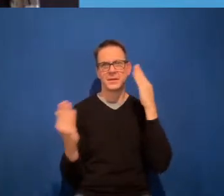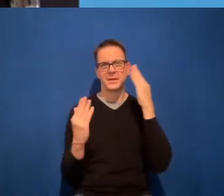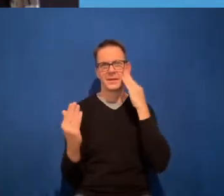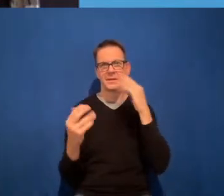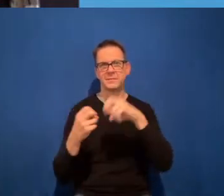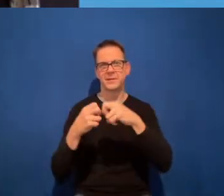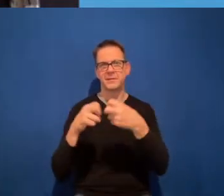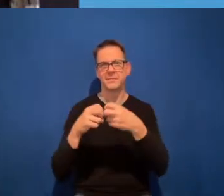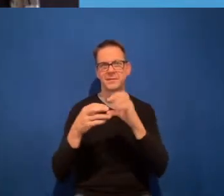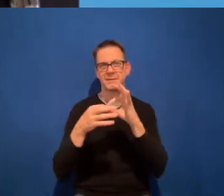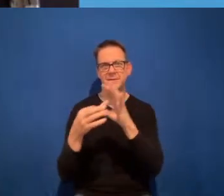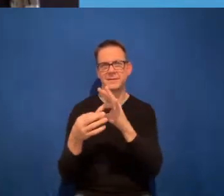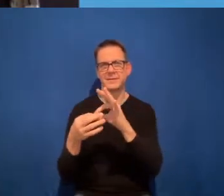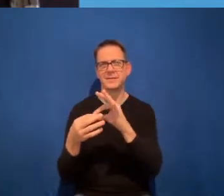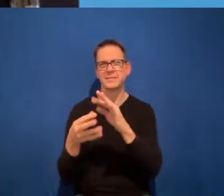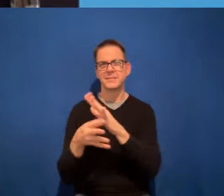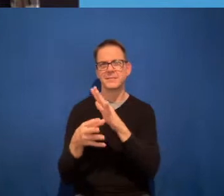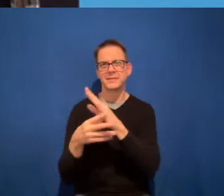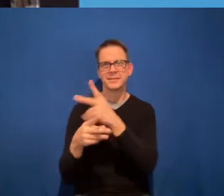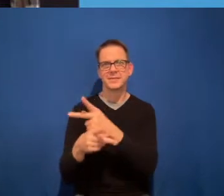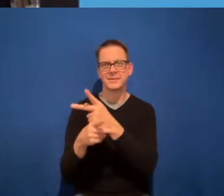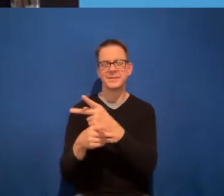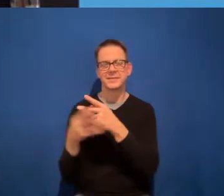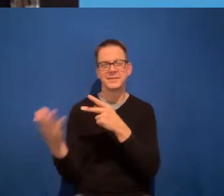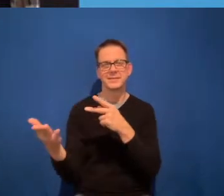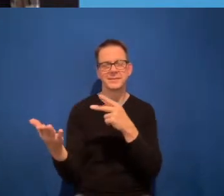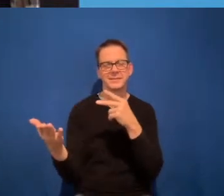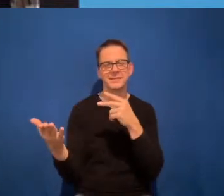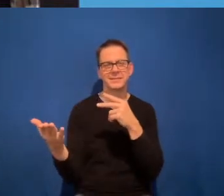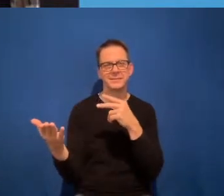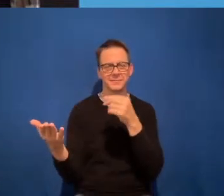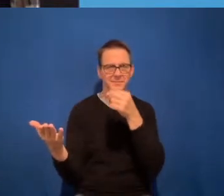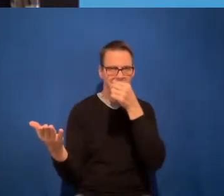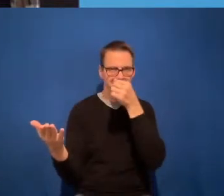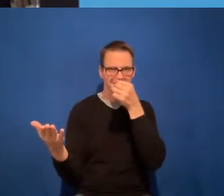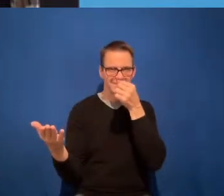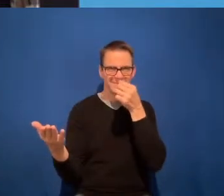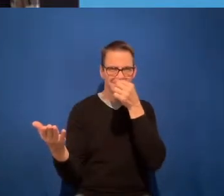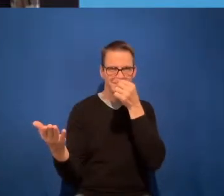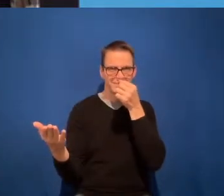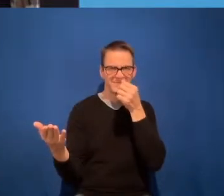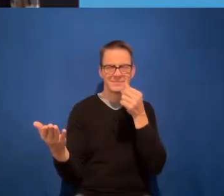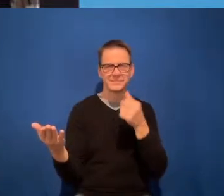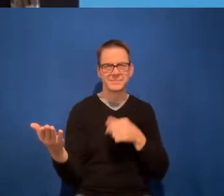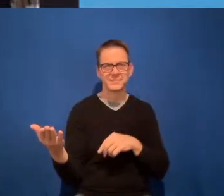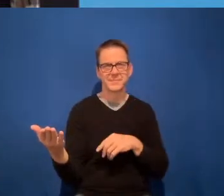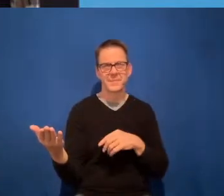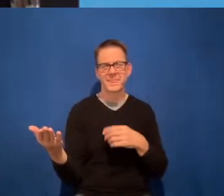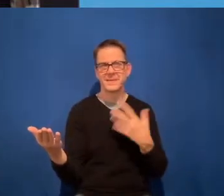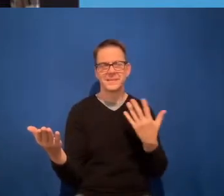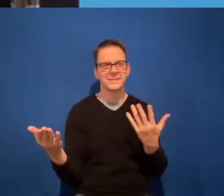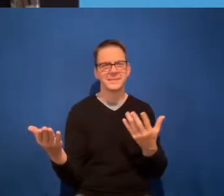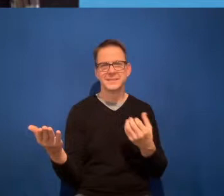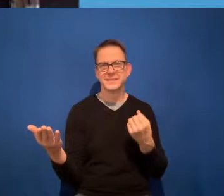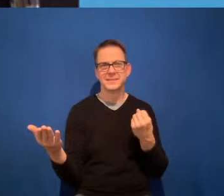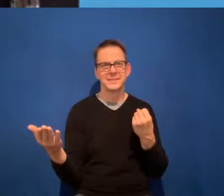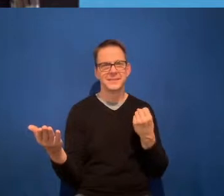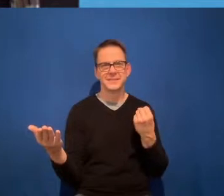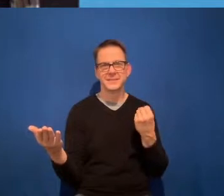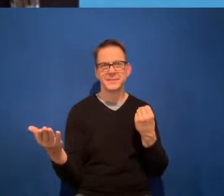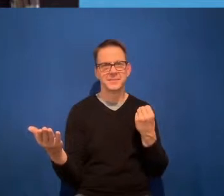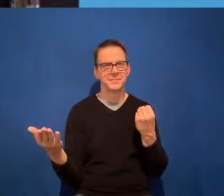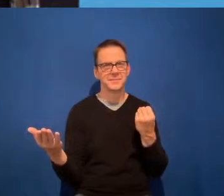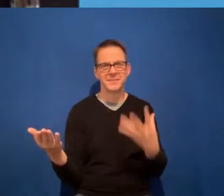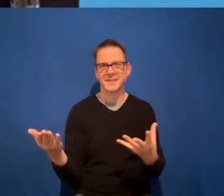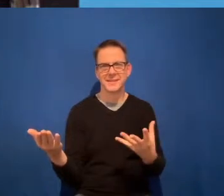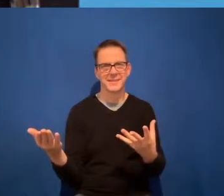primary care system. But there were a number of moments where I was reminded that I am really afraid going forward.